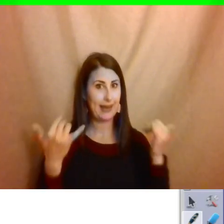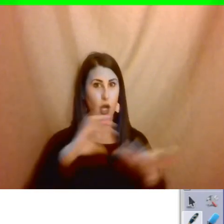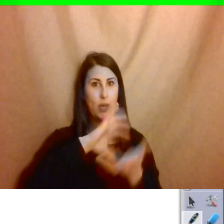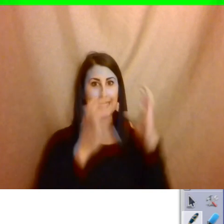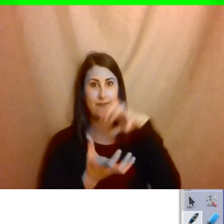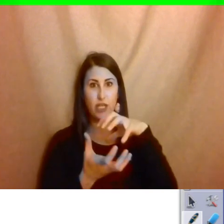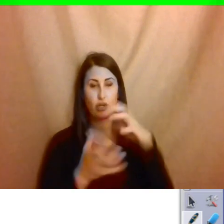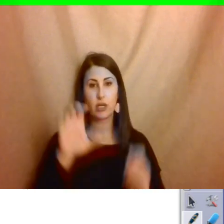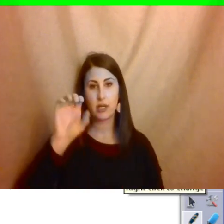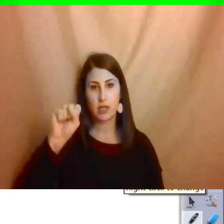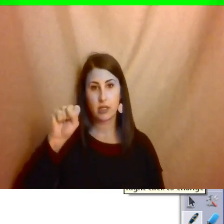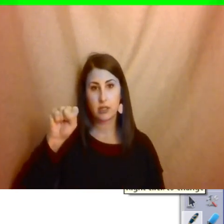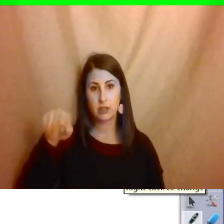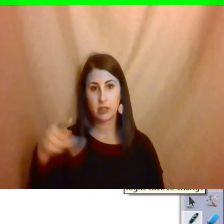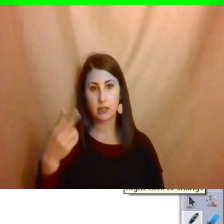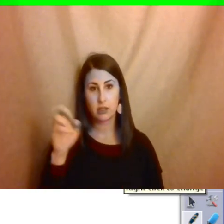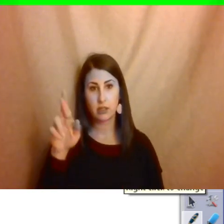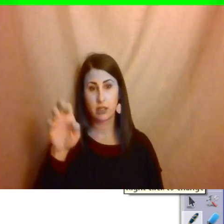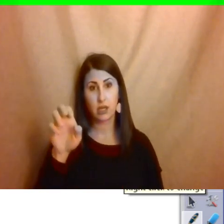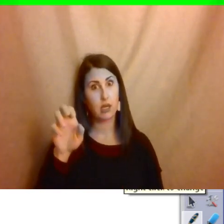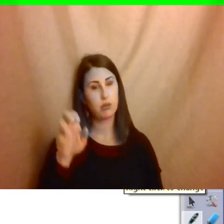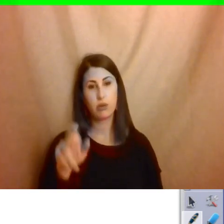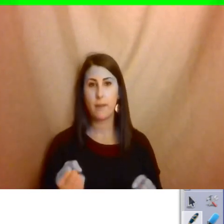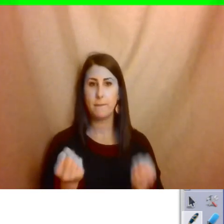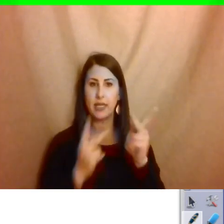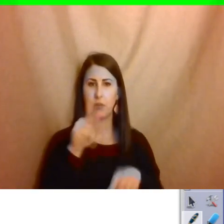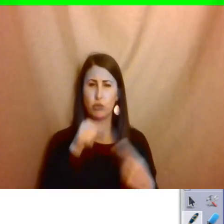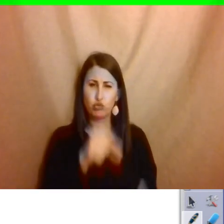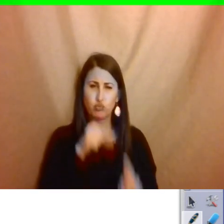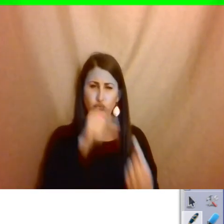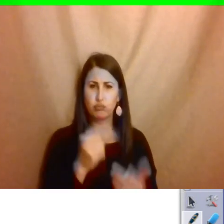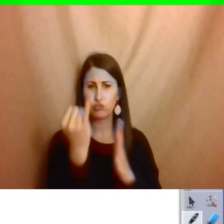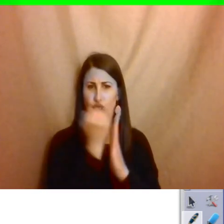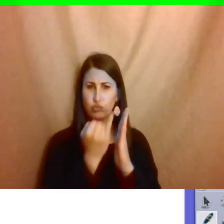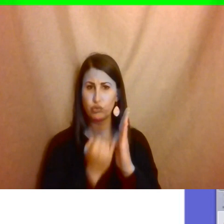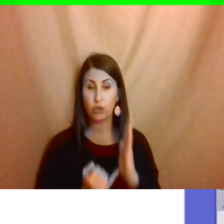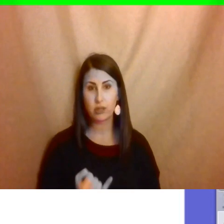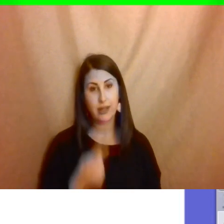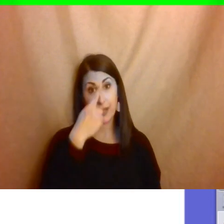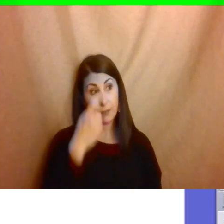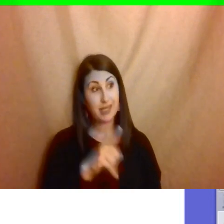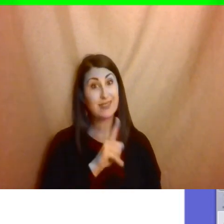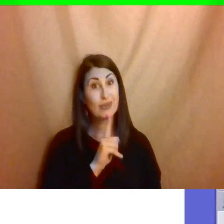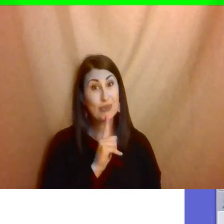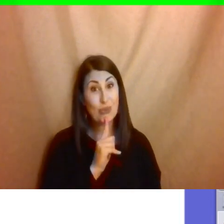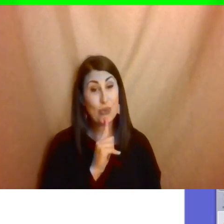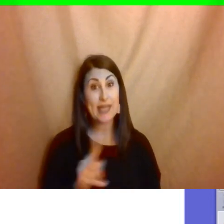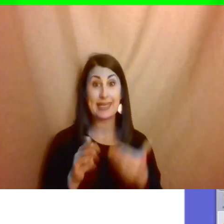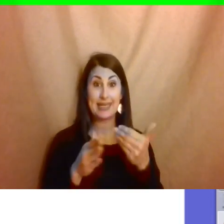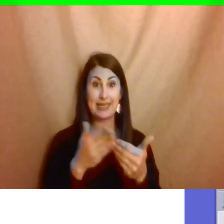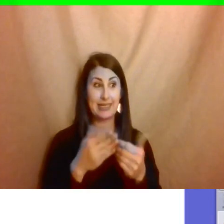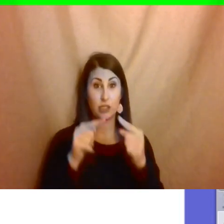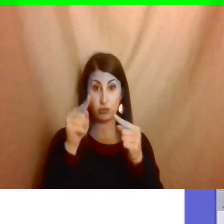drawing. All right. Because it's very easy to pretty much draw a circle, right? That looks like an egg, but